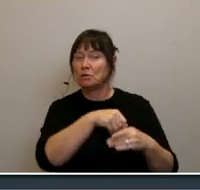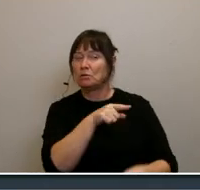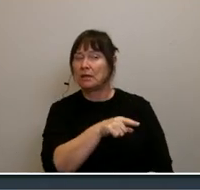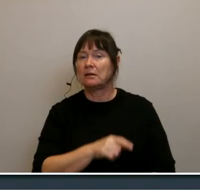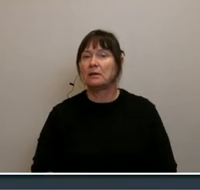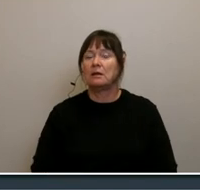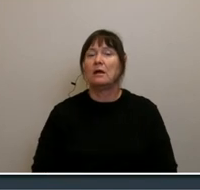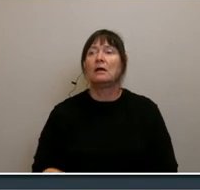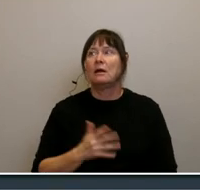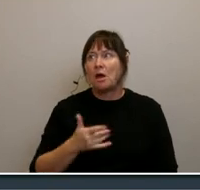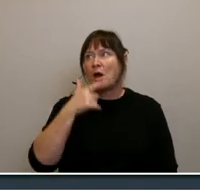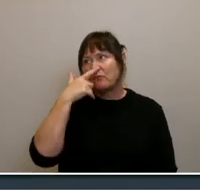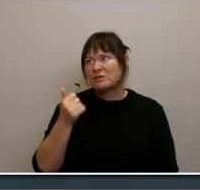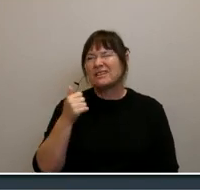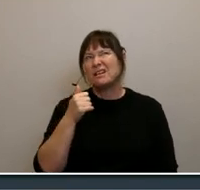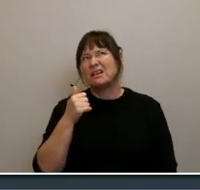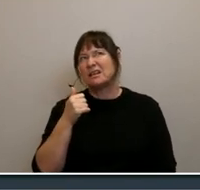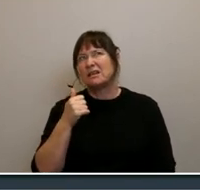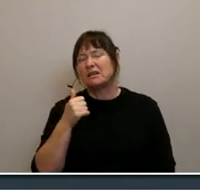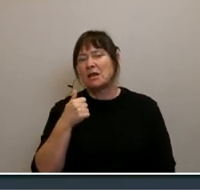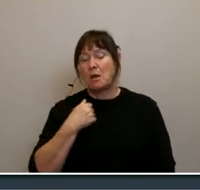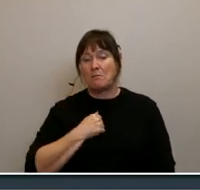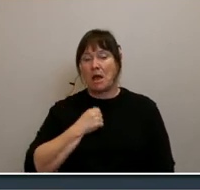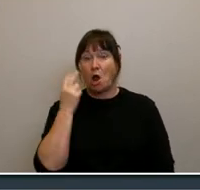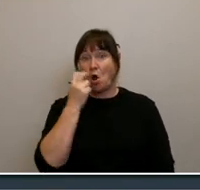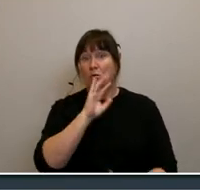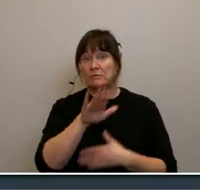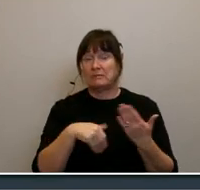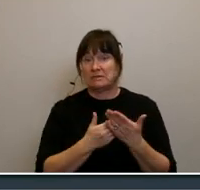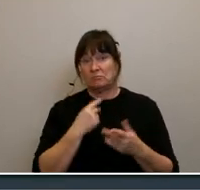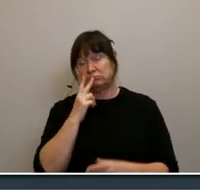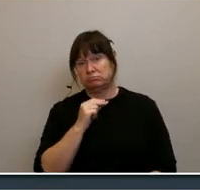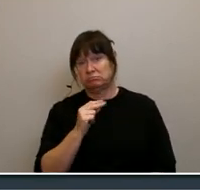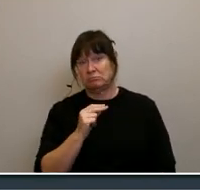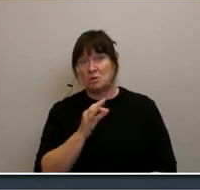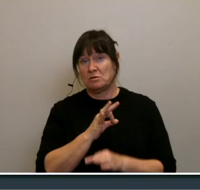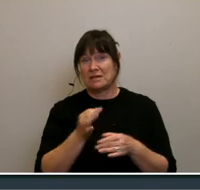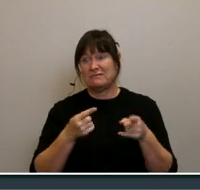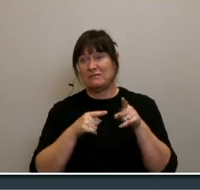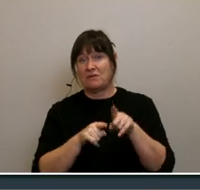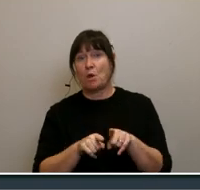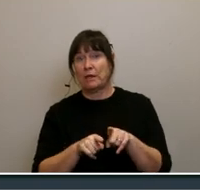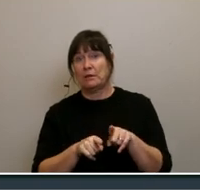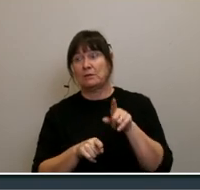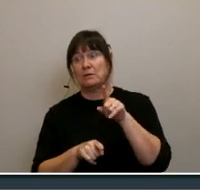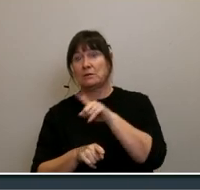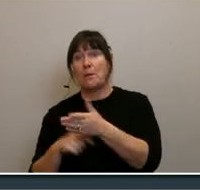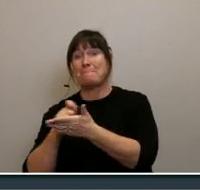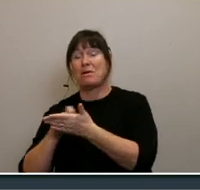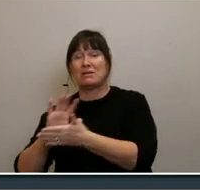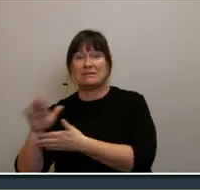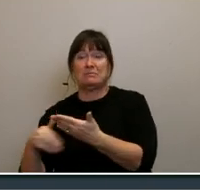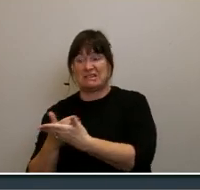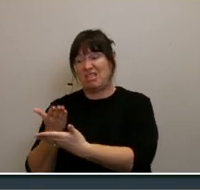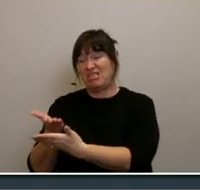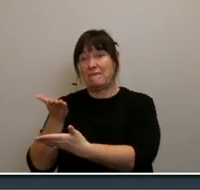made, unfortunately, in some ways, this my oral submission doesn't follow, you know, it's not following my written, which was